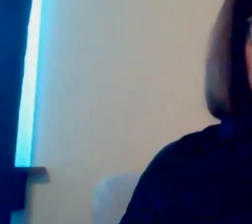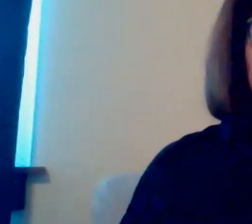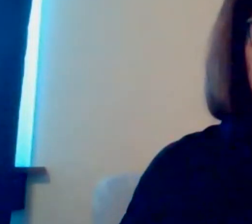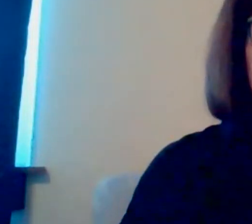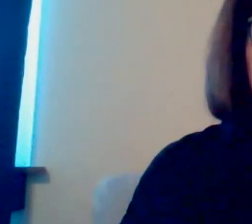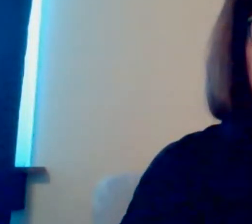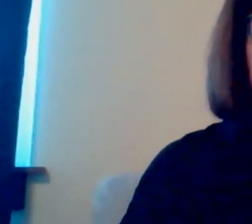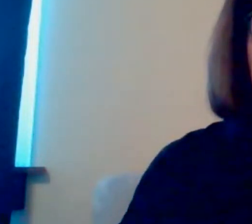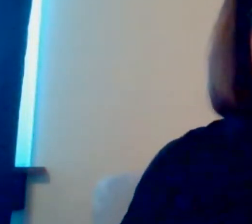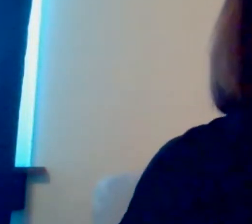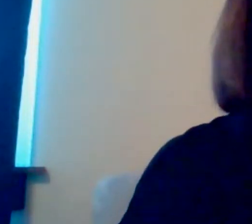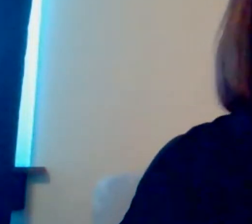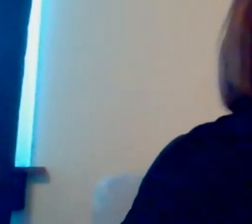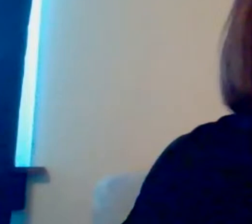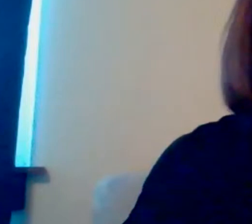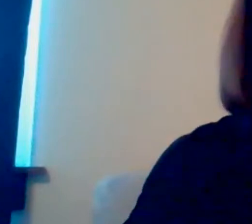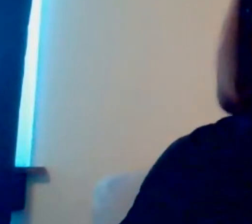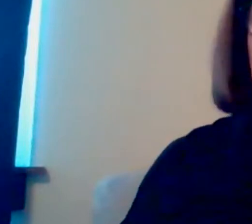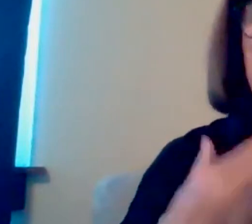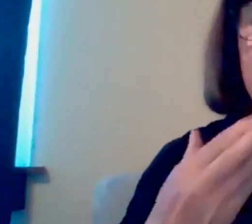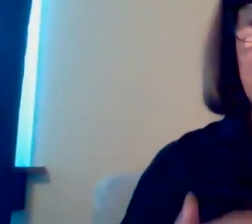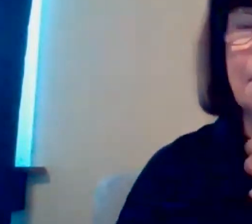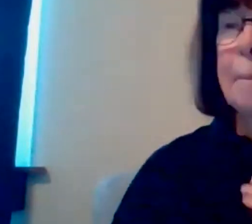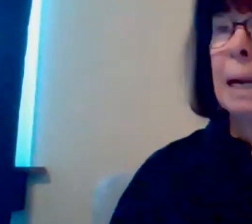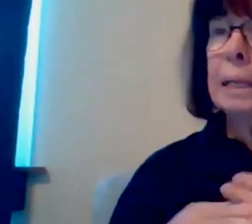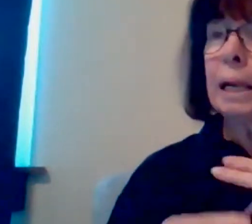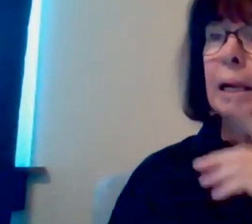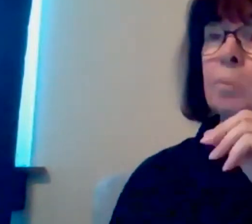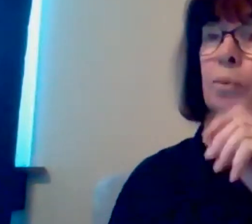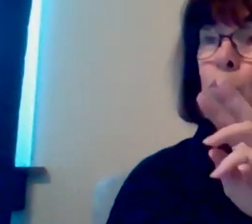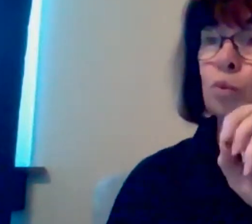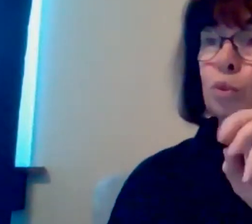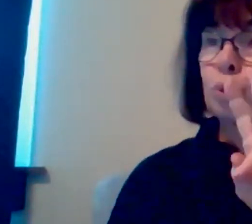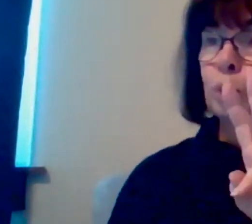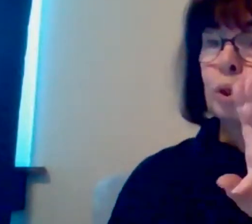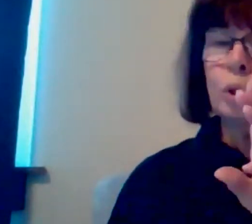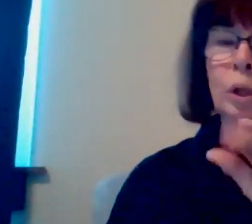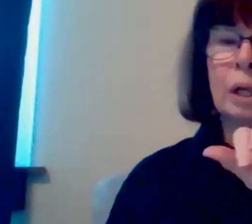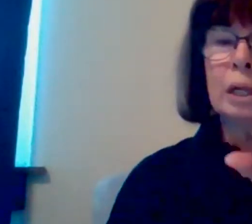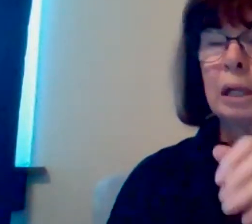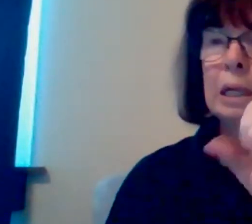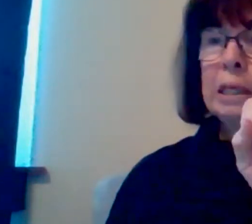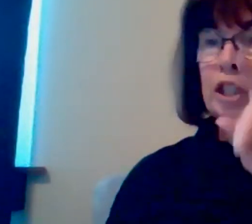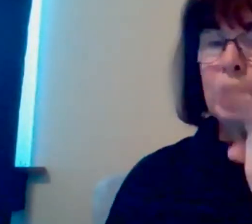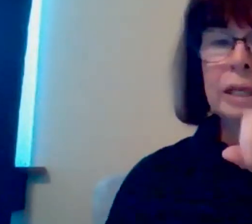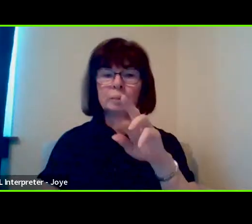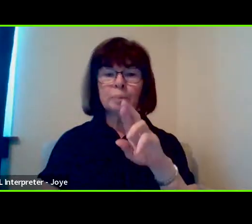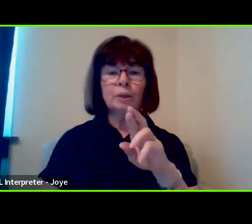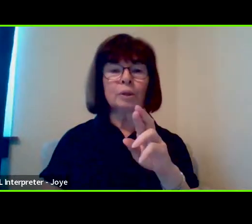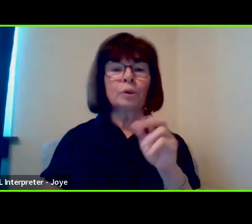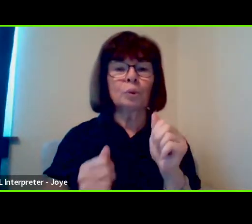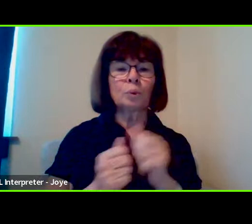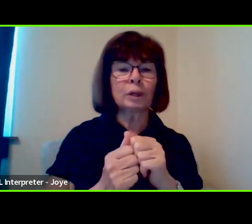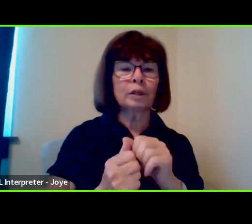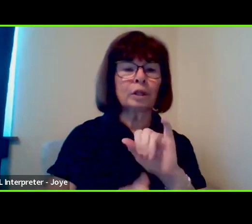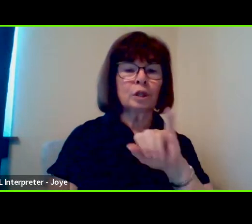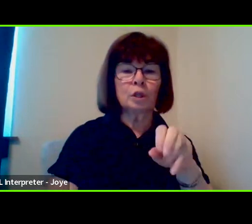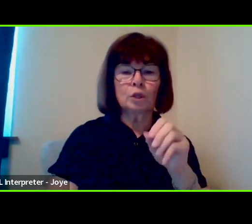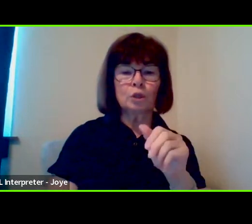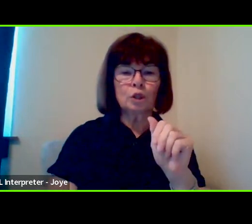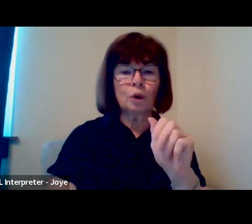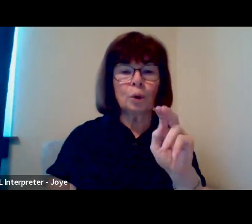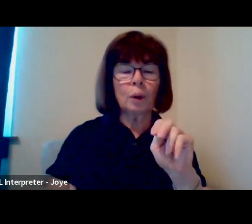started? Thanks so much. Hi, my name is Drew Jasper. I'm joined here with Joanne Luby. We're both